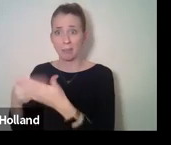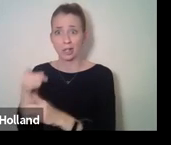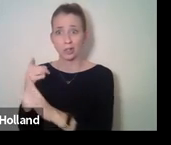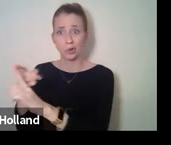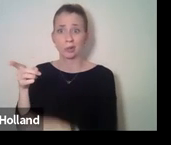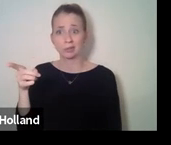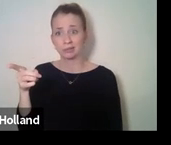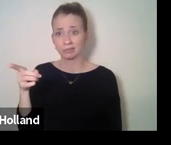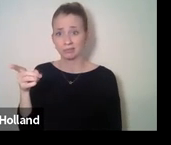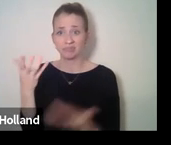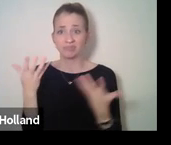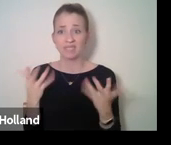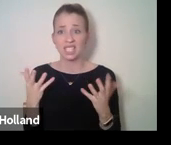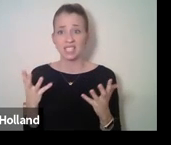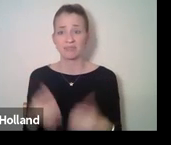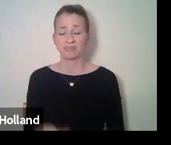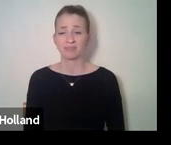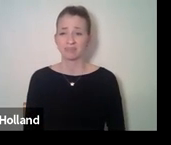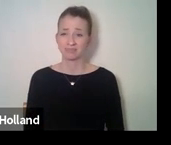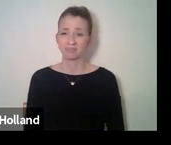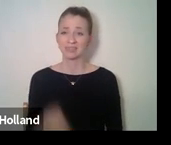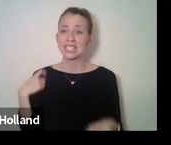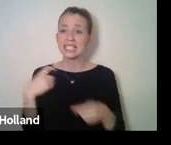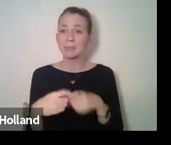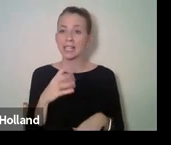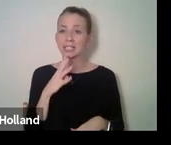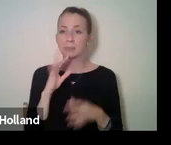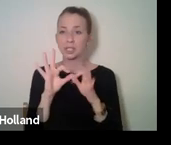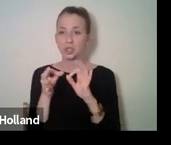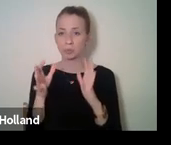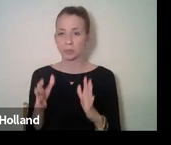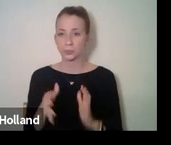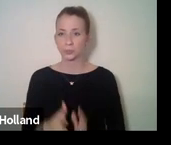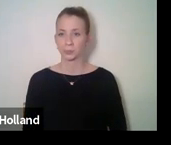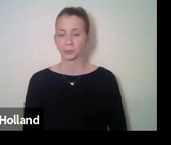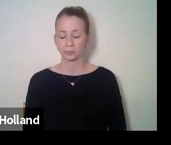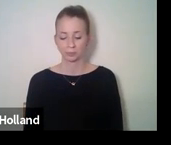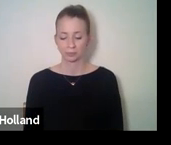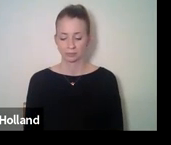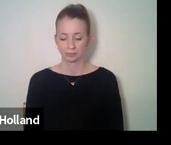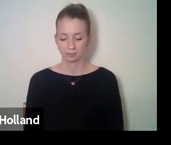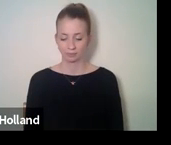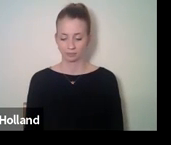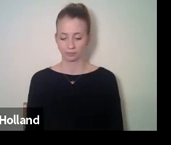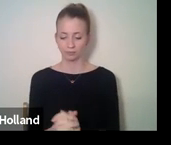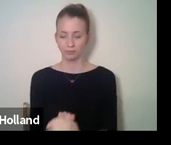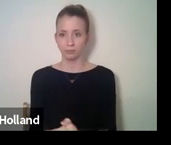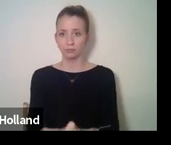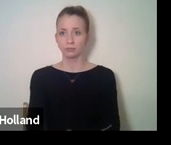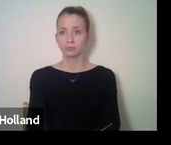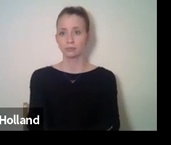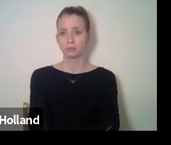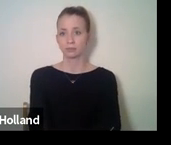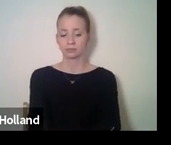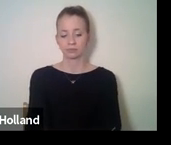En este diagrama muestra lo que sucede cuando se agrega el CCA. Notará que la cantidad de electricidad